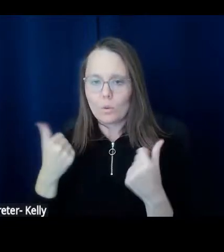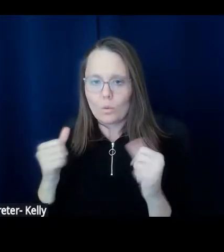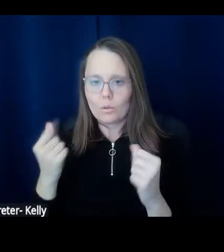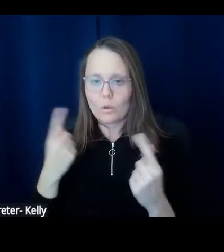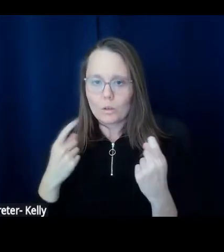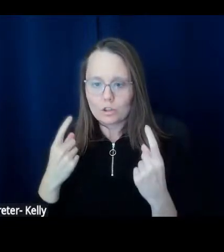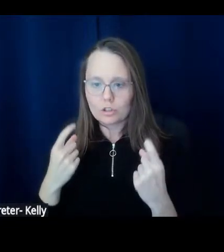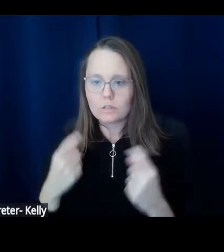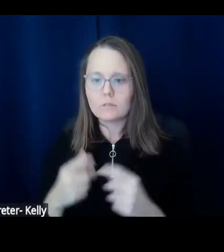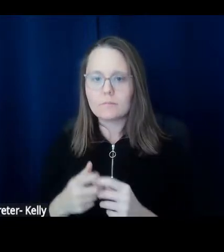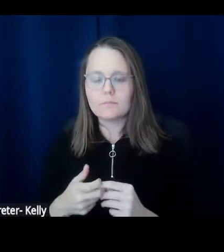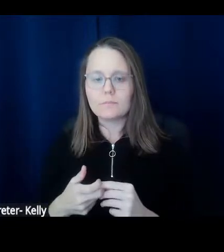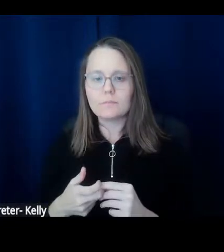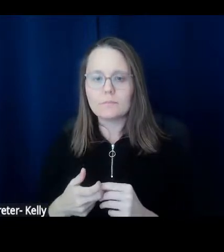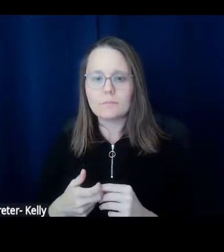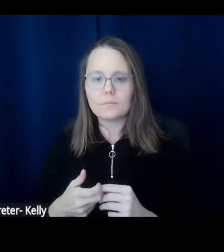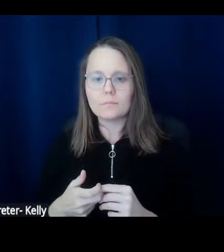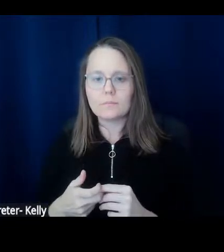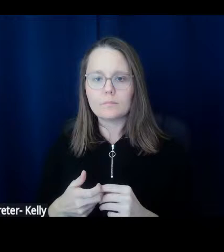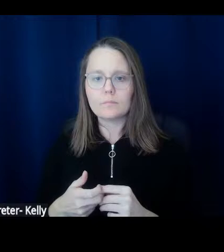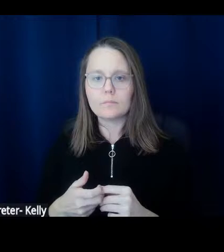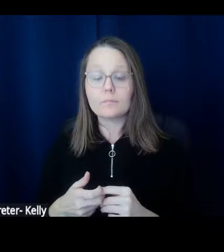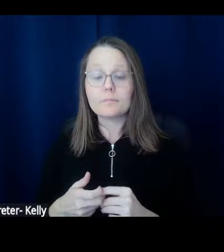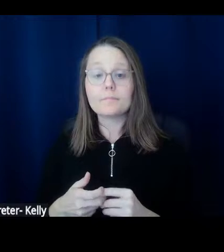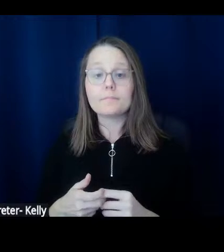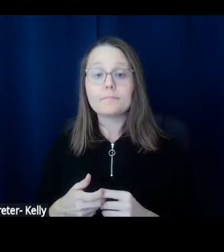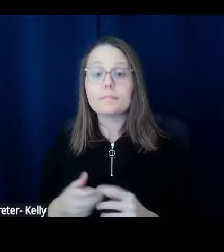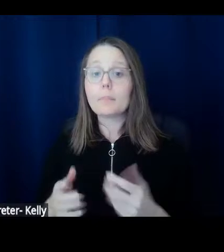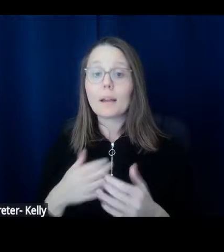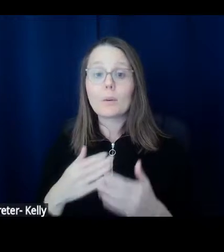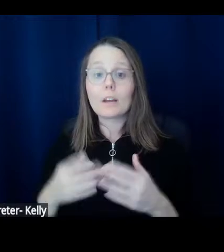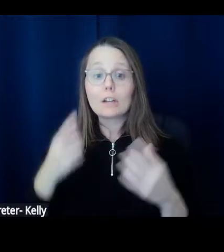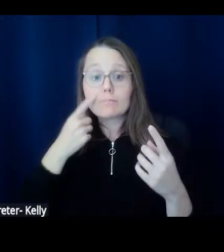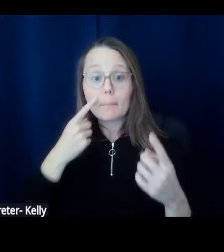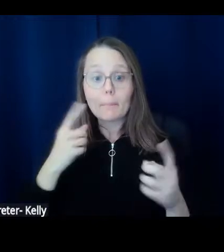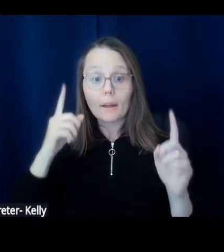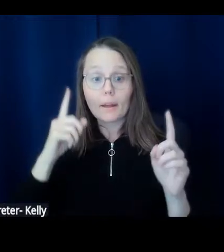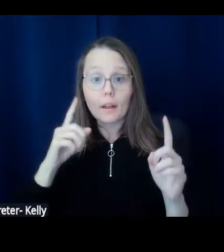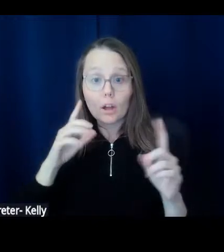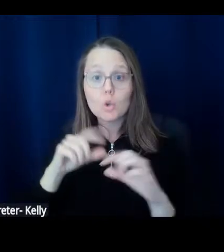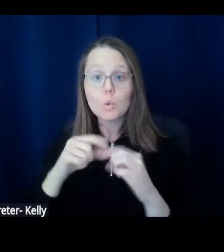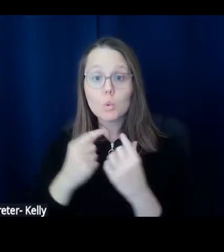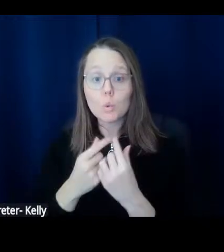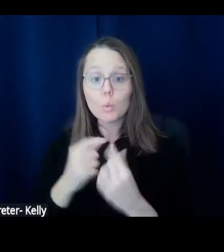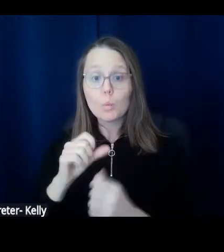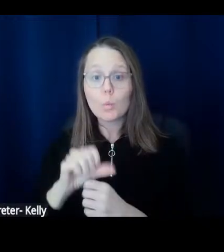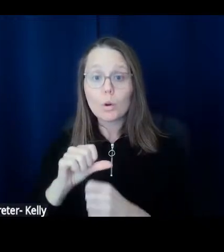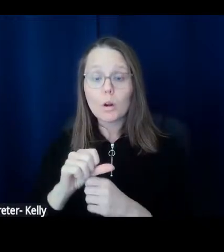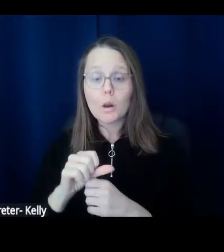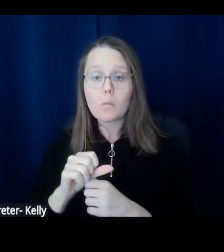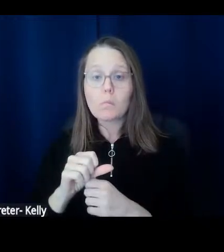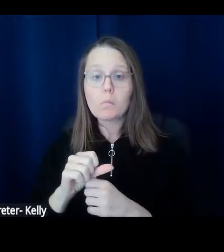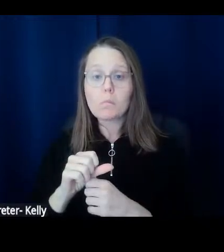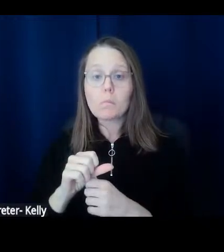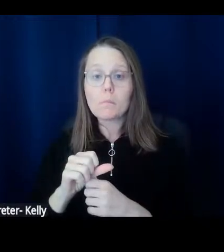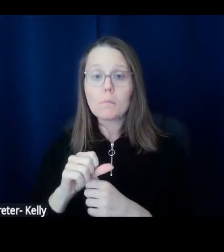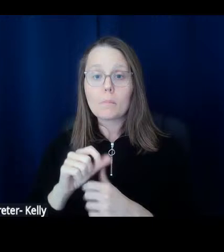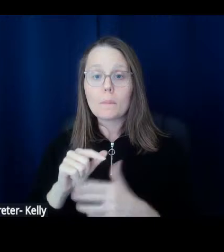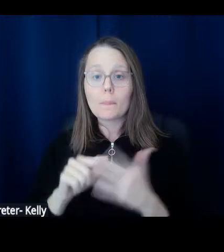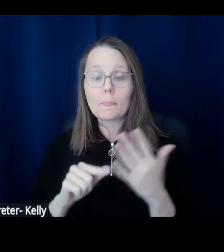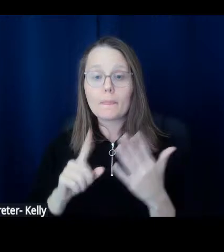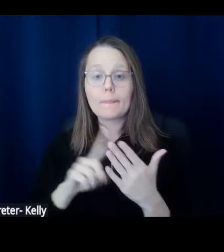to answer. As for the achievements of the group who is working on sensory approach,